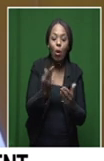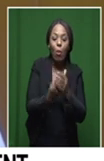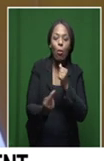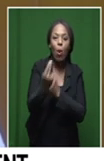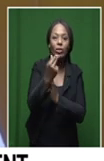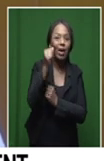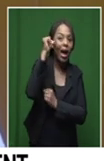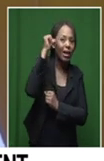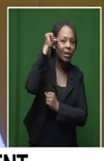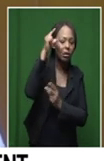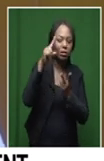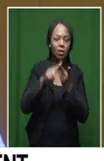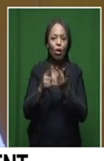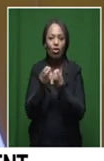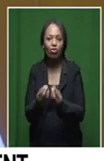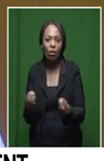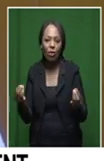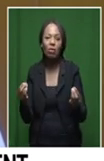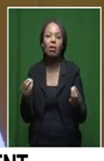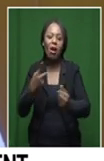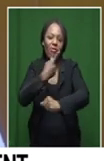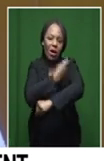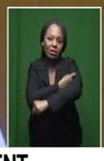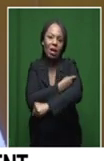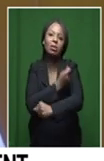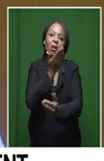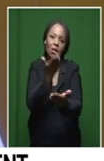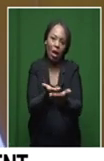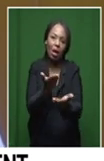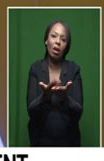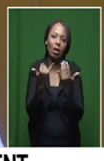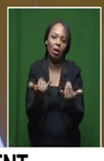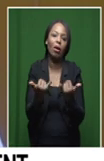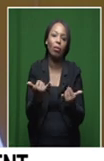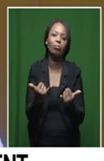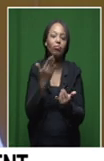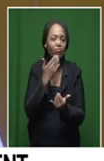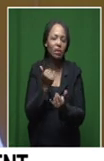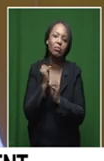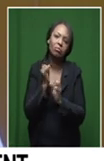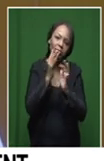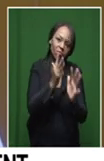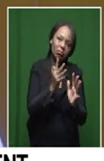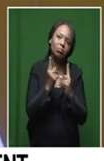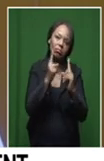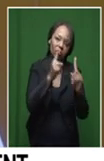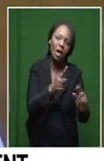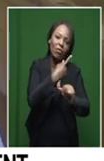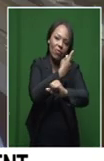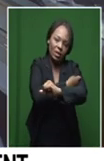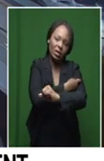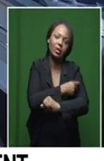adults and children can be vaccinated, and we would encourage everyone to come forward and be vaccinated. Okay,